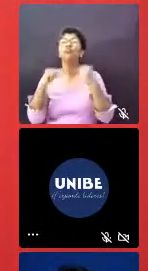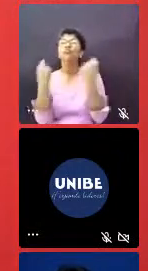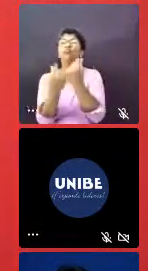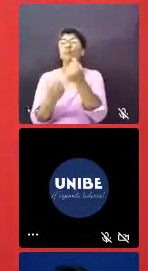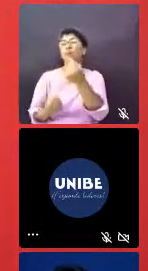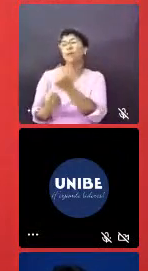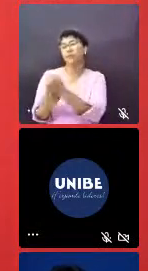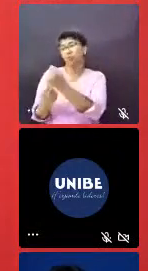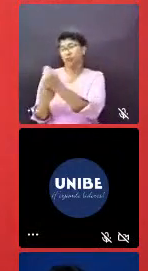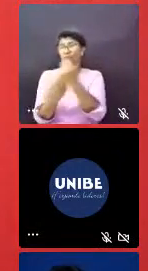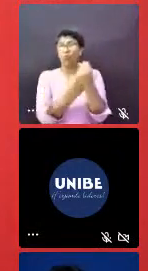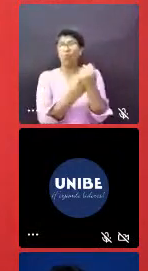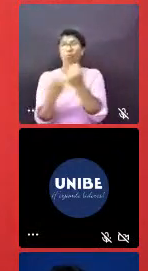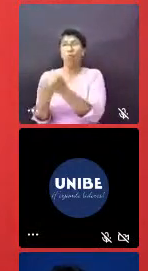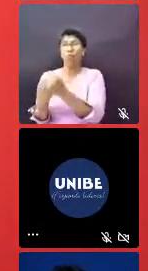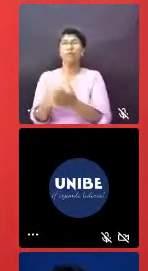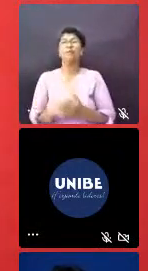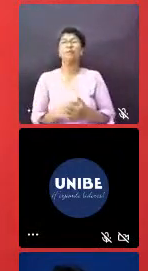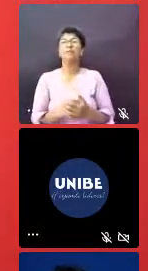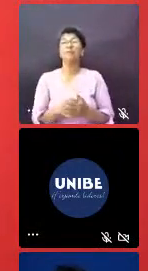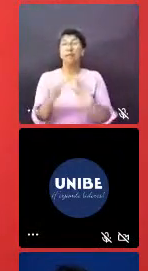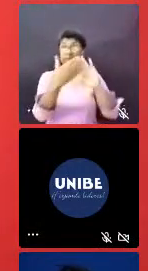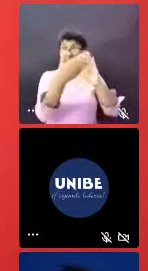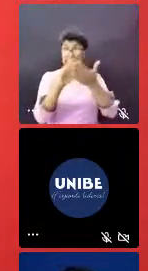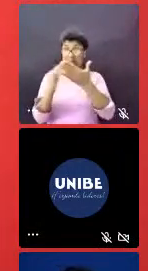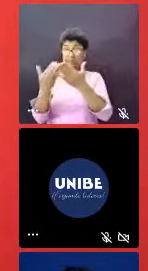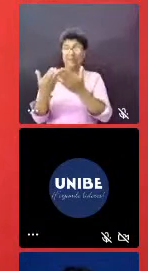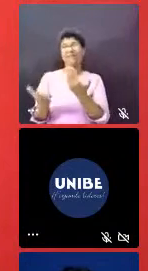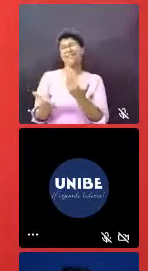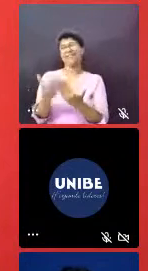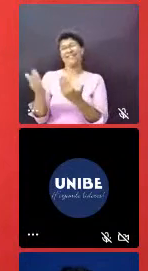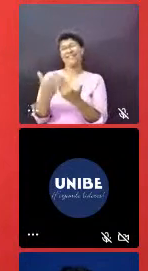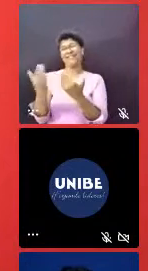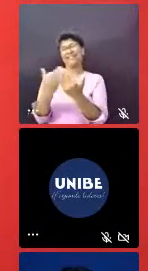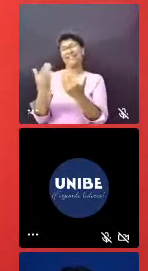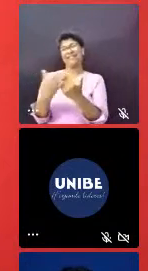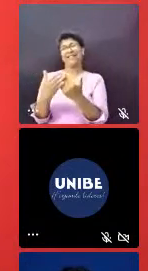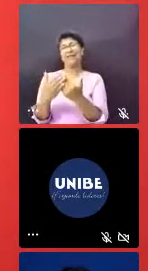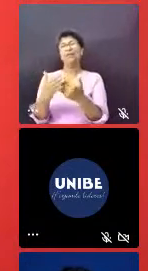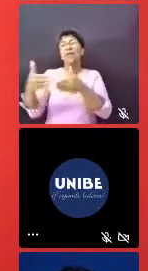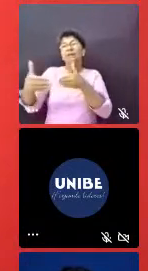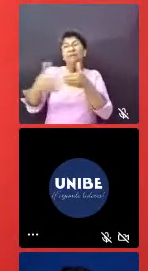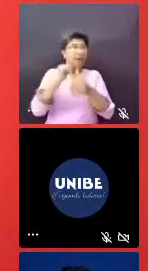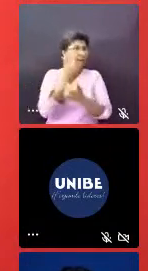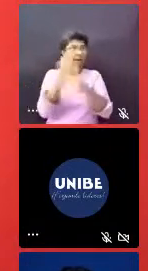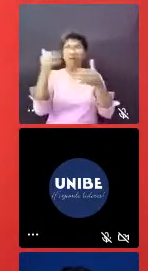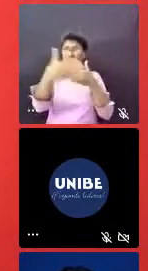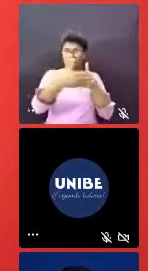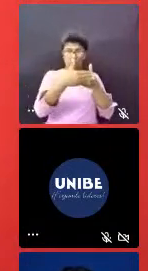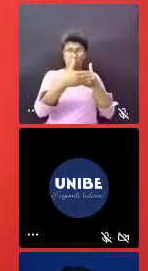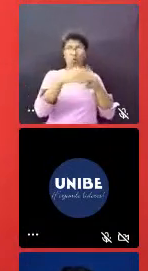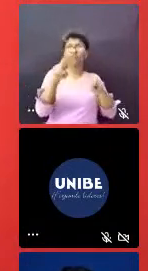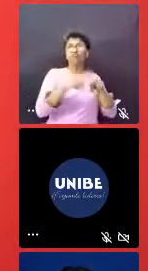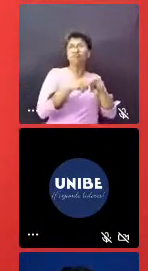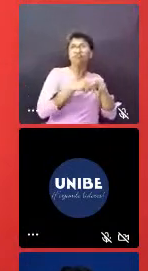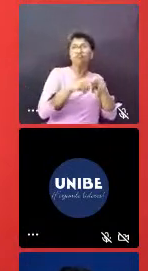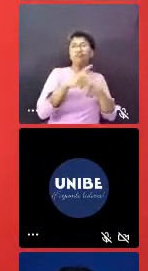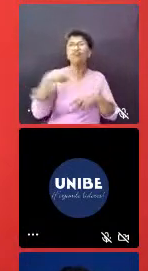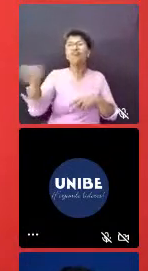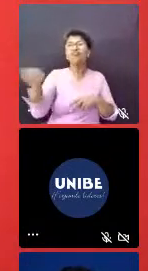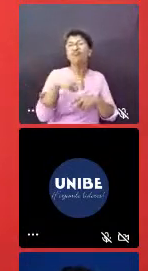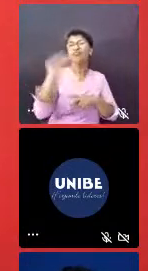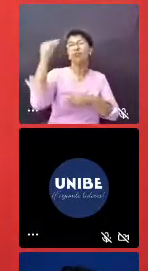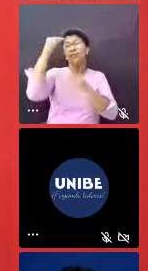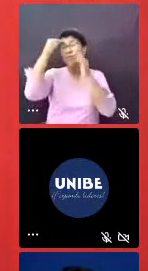In cities, it is actually easier because everything is closer, public transport is excellent, there